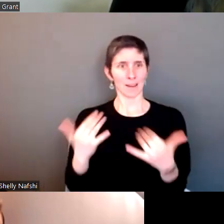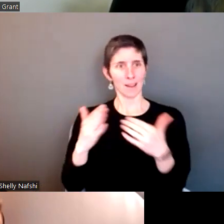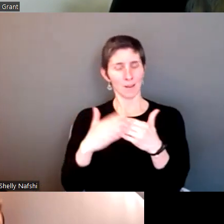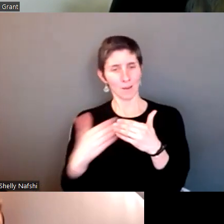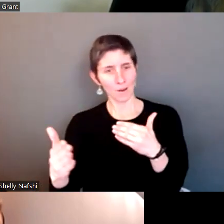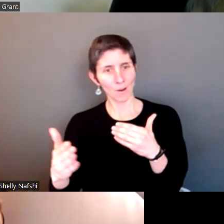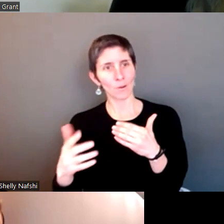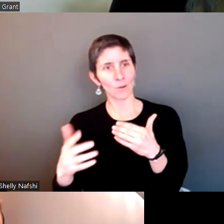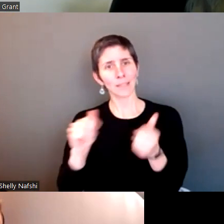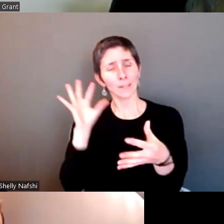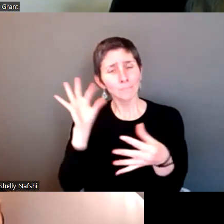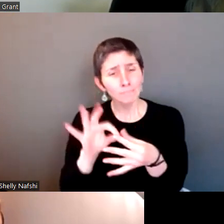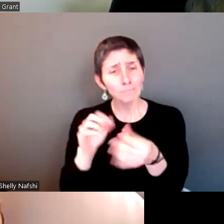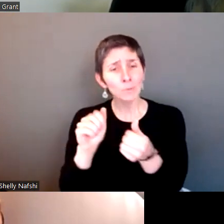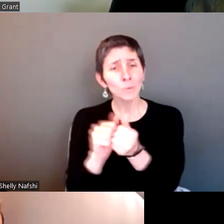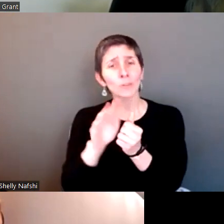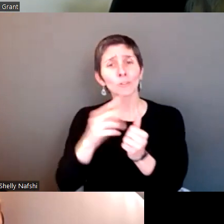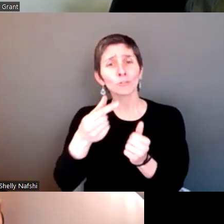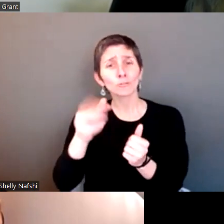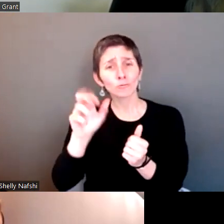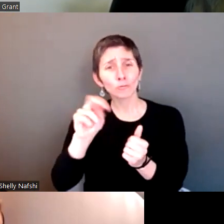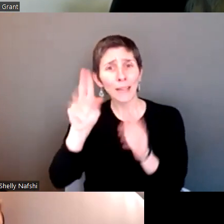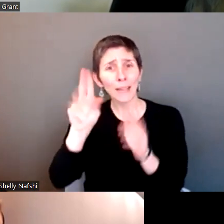with her grandchildren now that she's safe again.